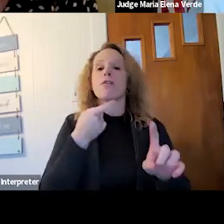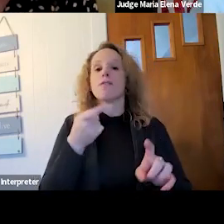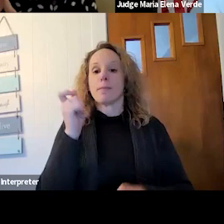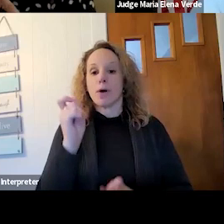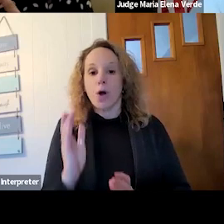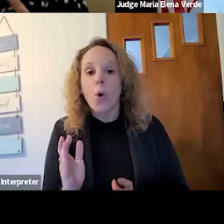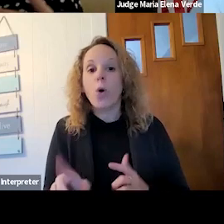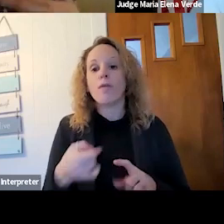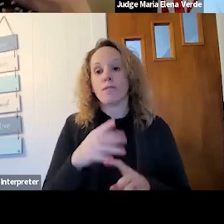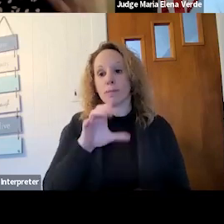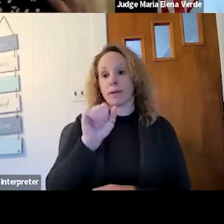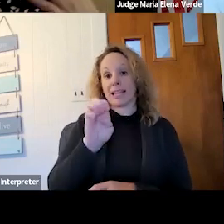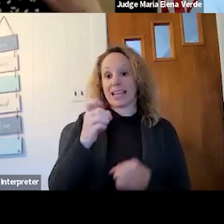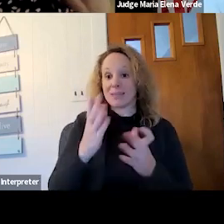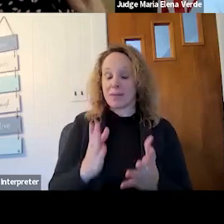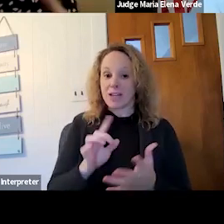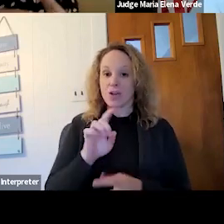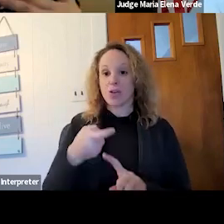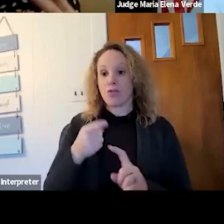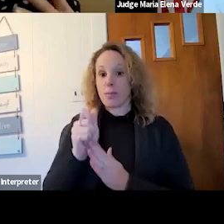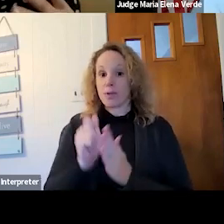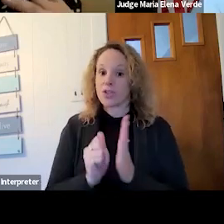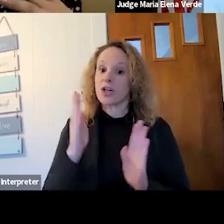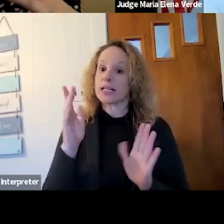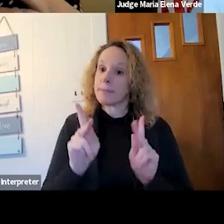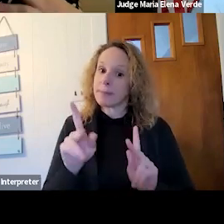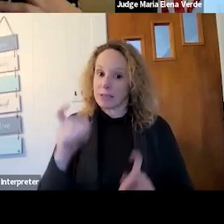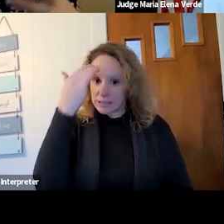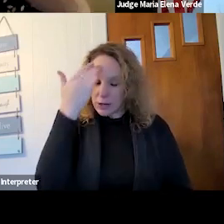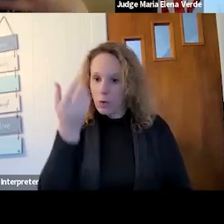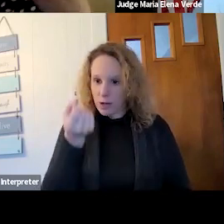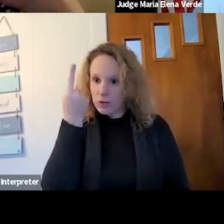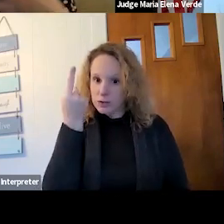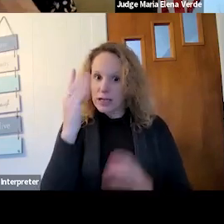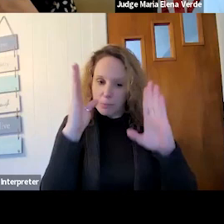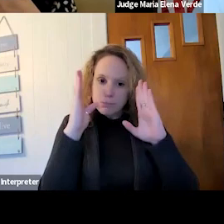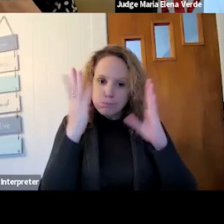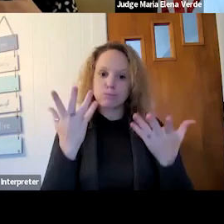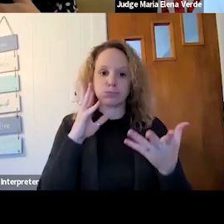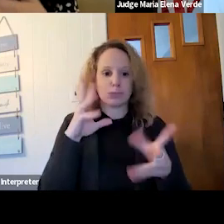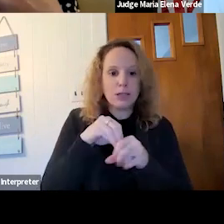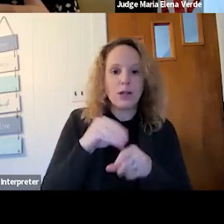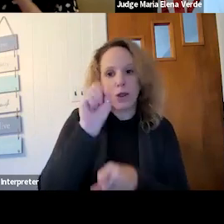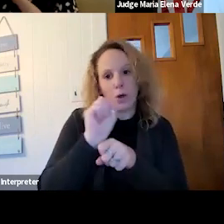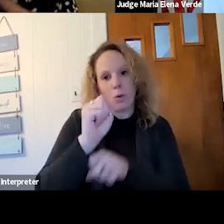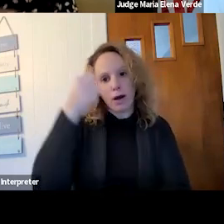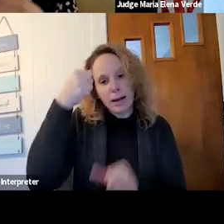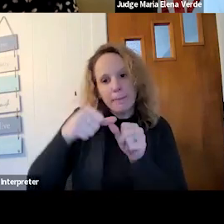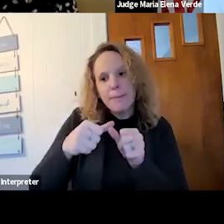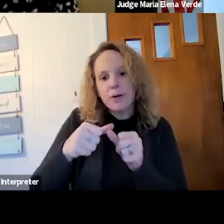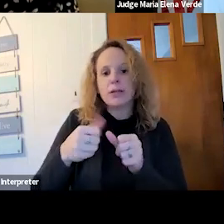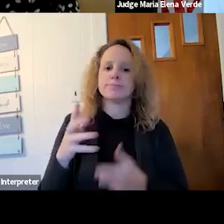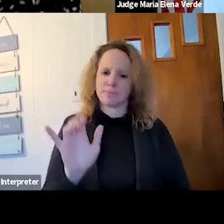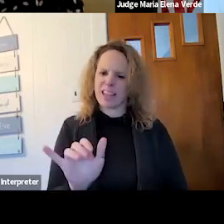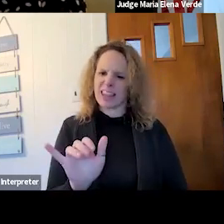case managers. We have to be able to have them engage their working memory. And working memory is a